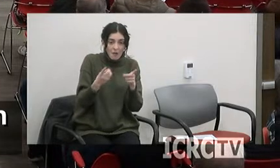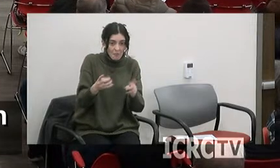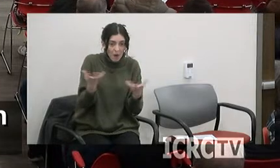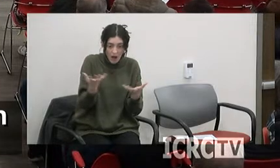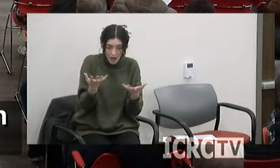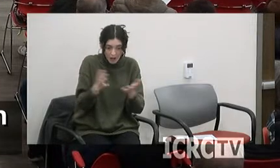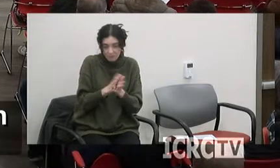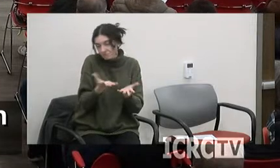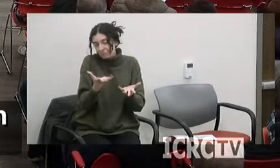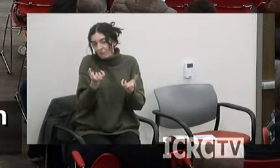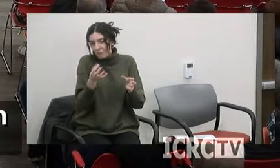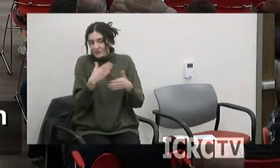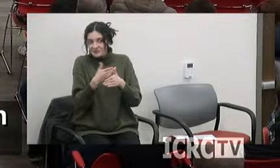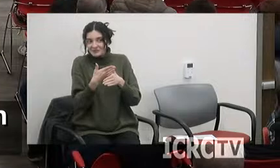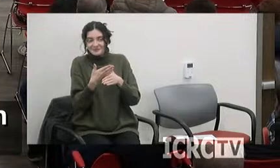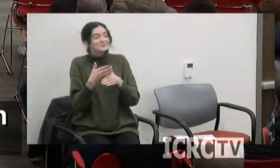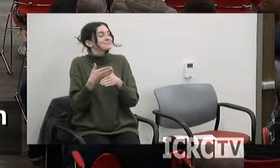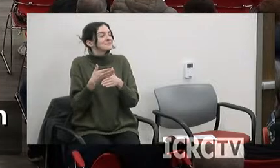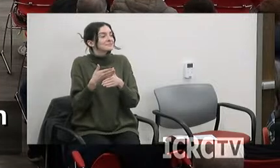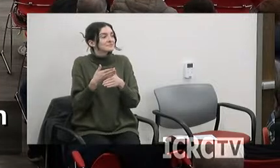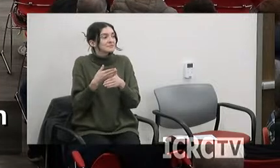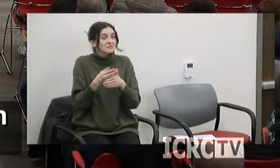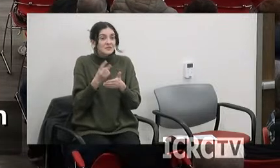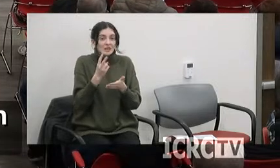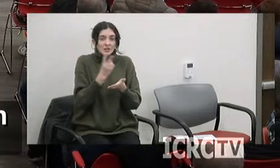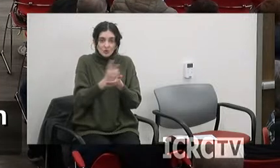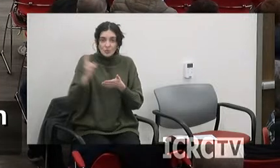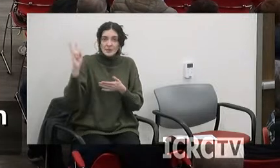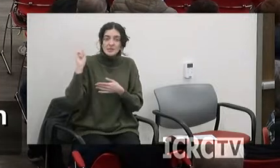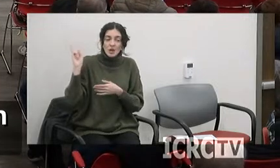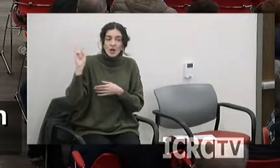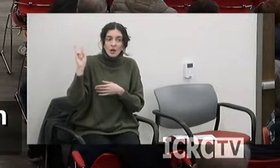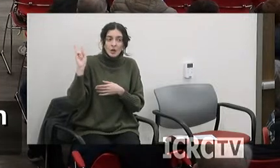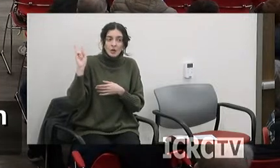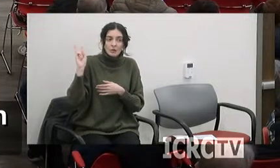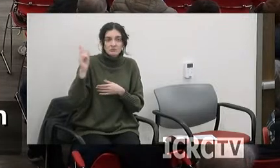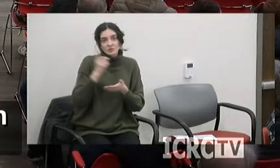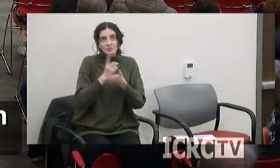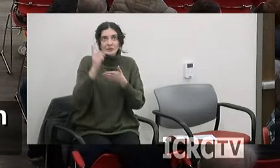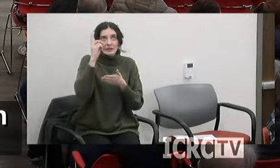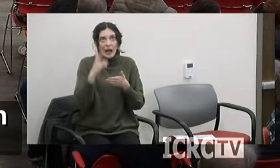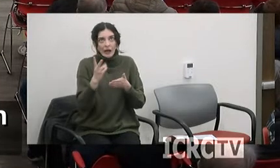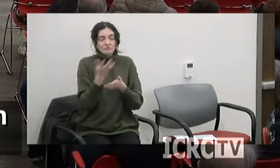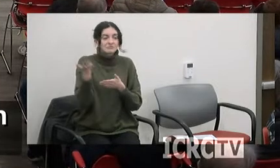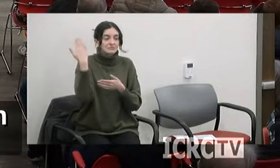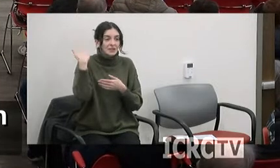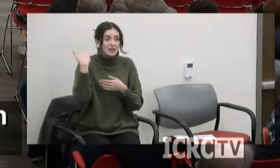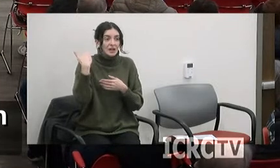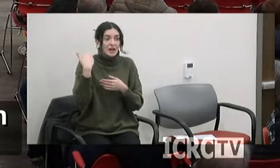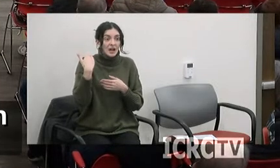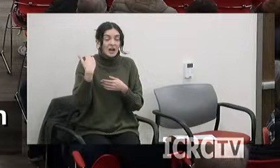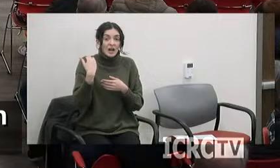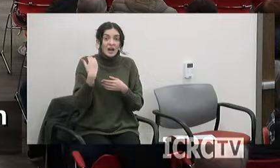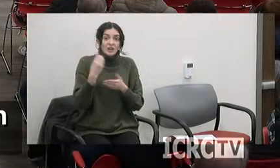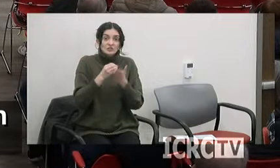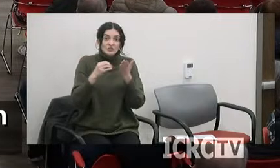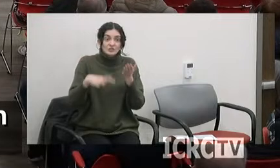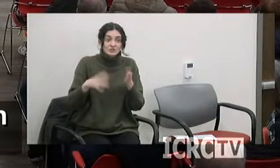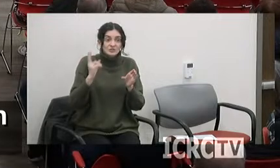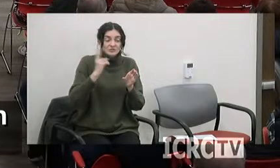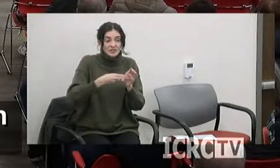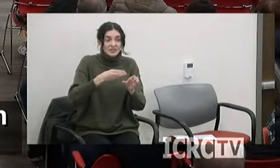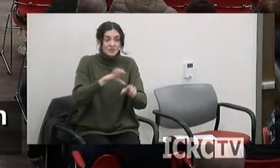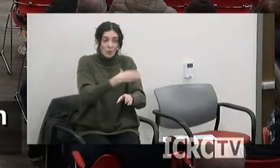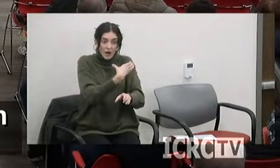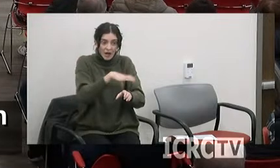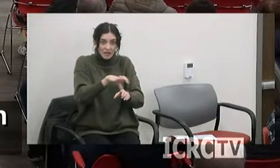our last board meeting. 2 weeks ago, week and a half ago, our high school choirs were invited to perform at the Feast of Carols at CCM.